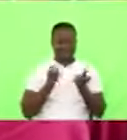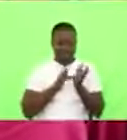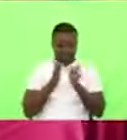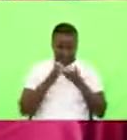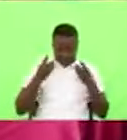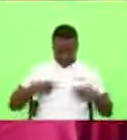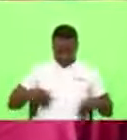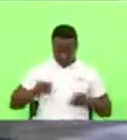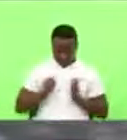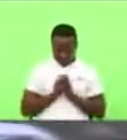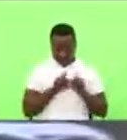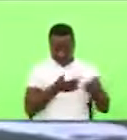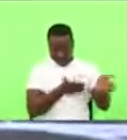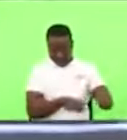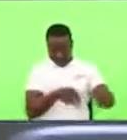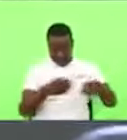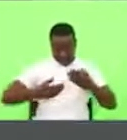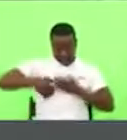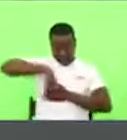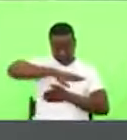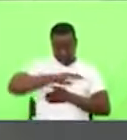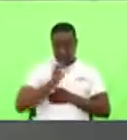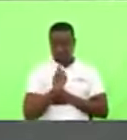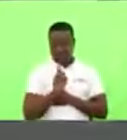the clothes is. Now listen.